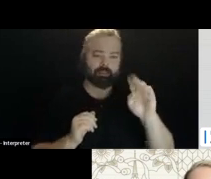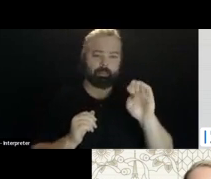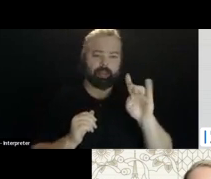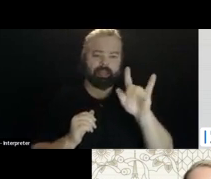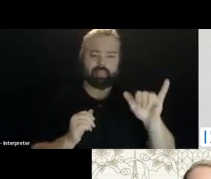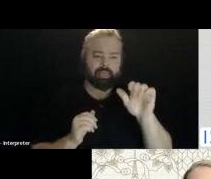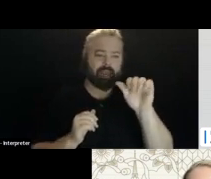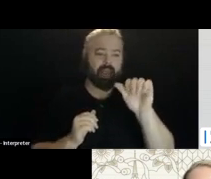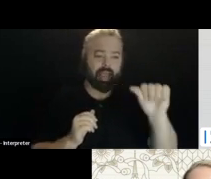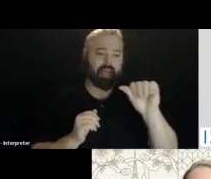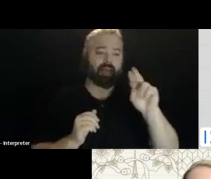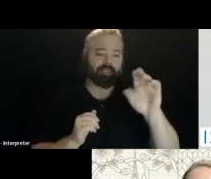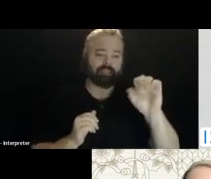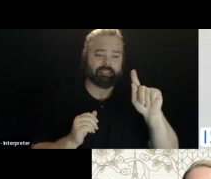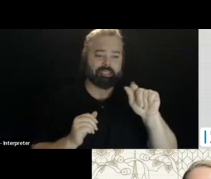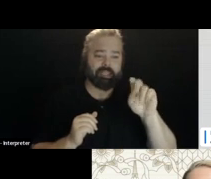accessibility@ncstate.edu.